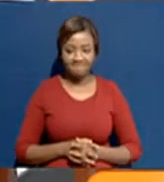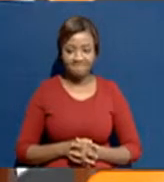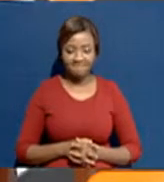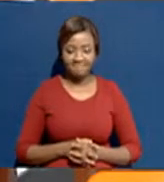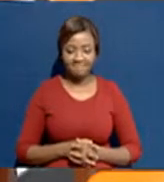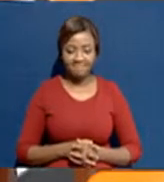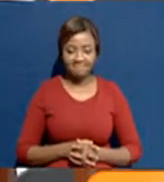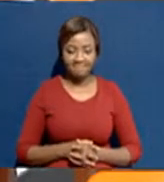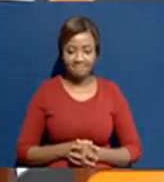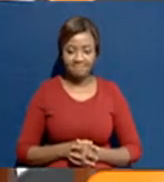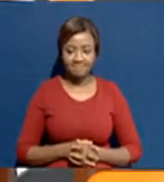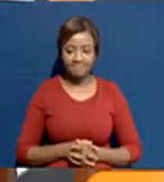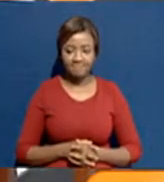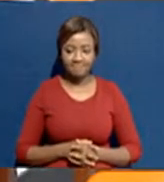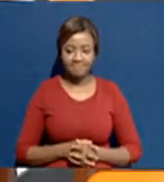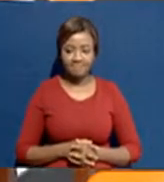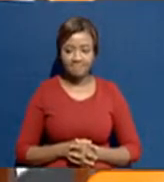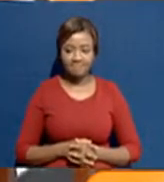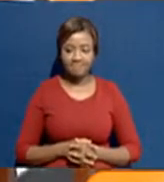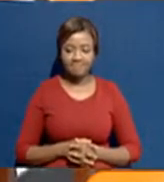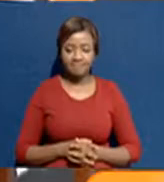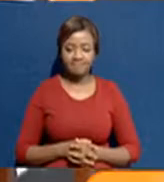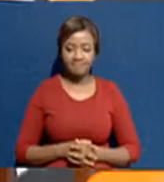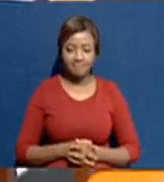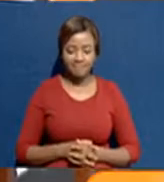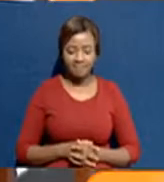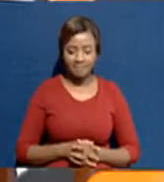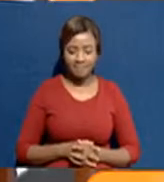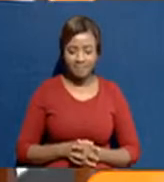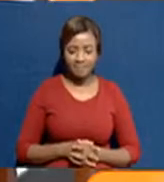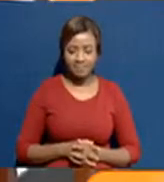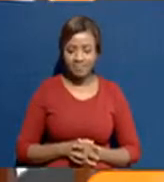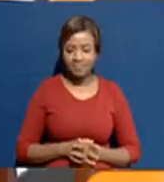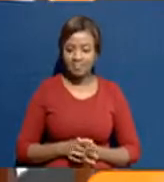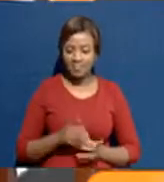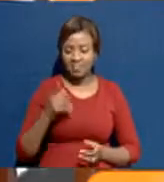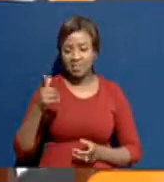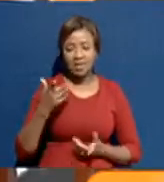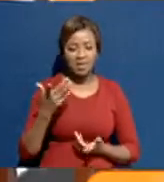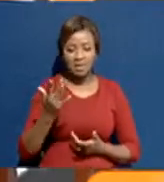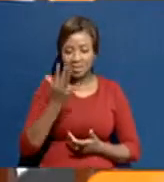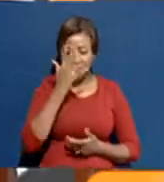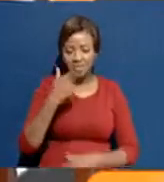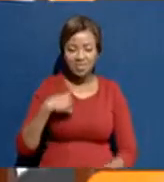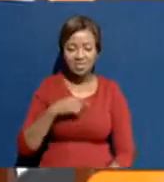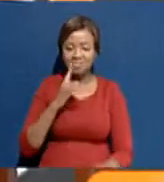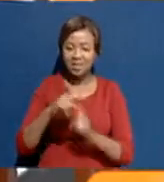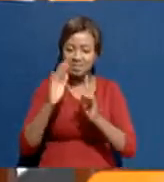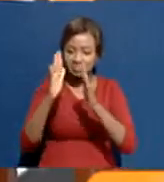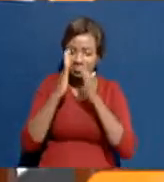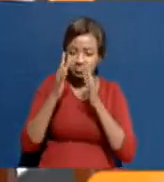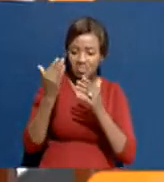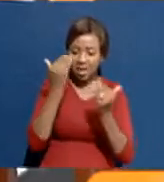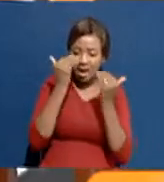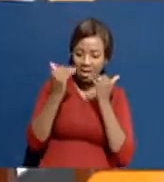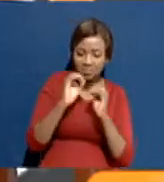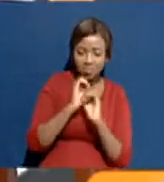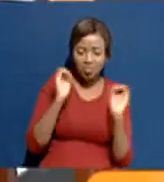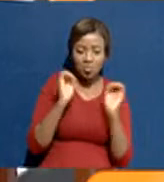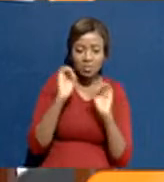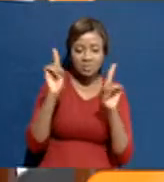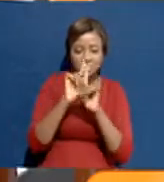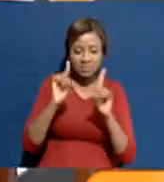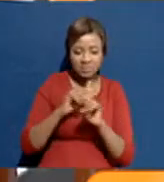we were put on trial and convicted without any hearing from anybody. And you see, I was told a long time